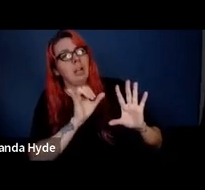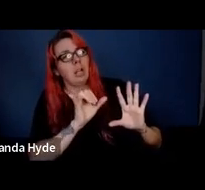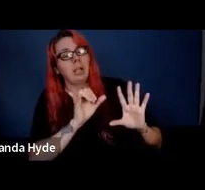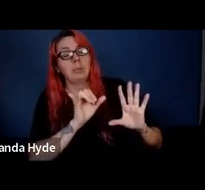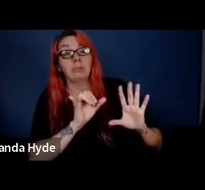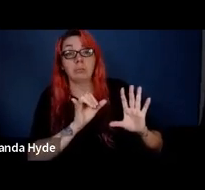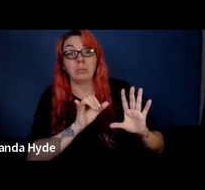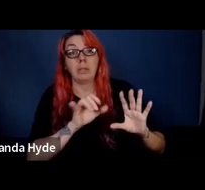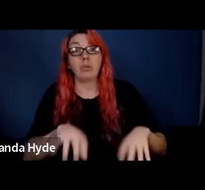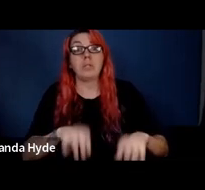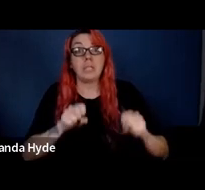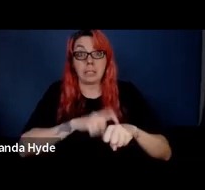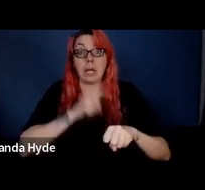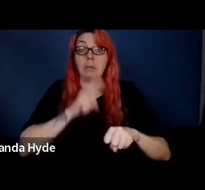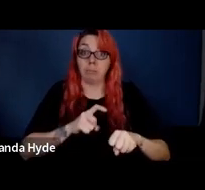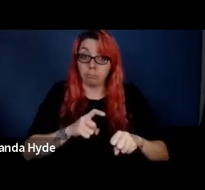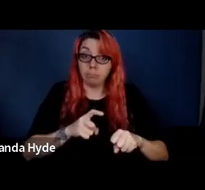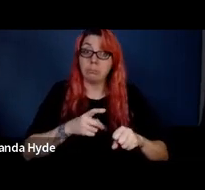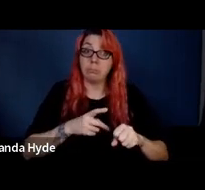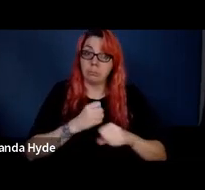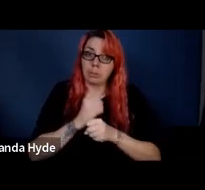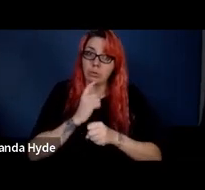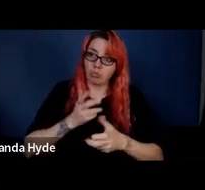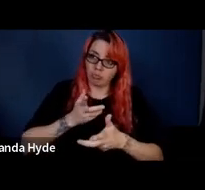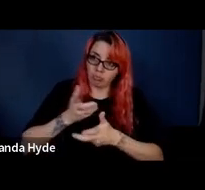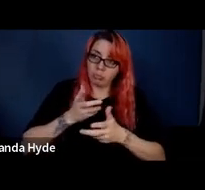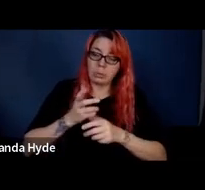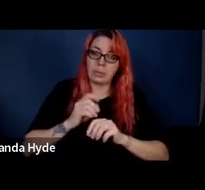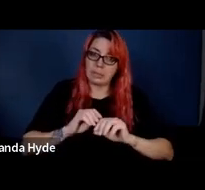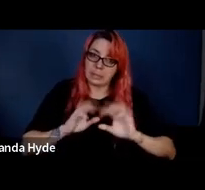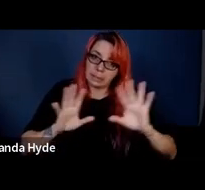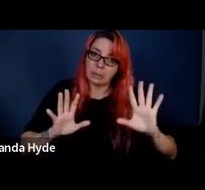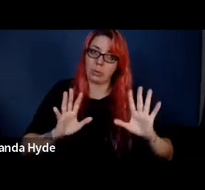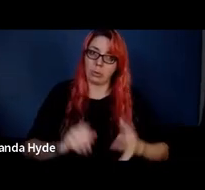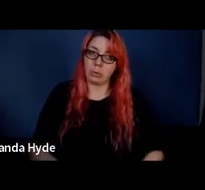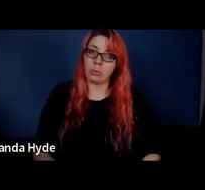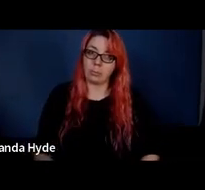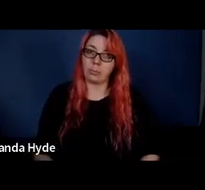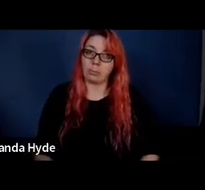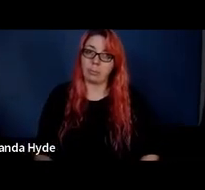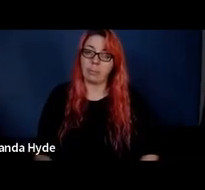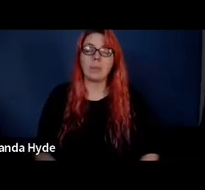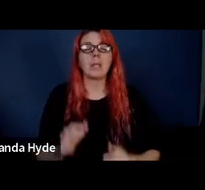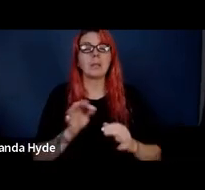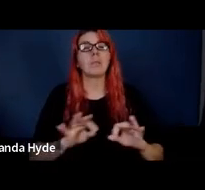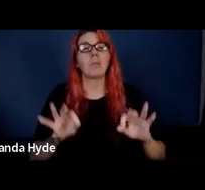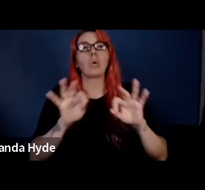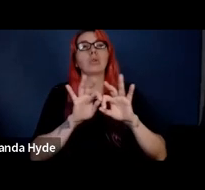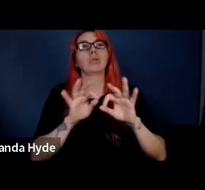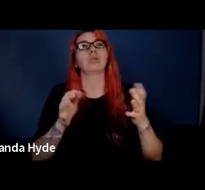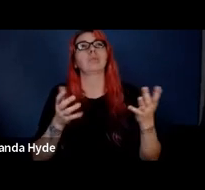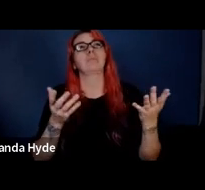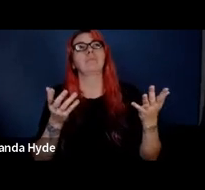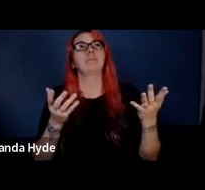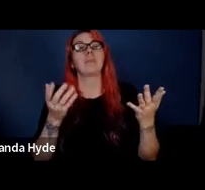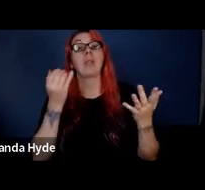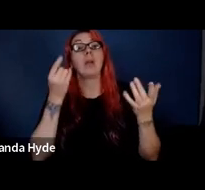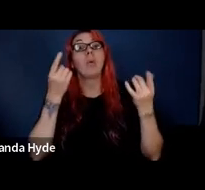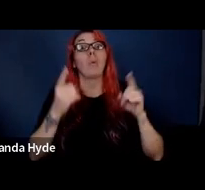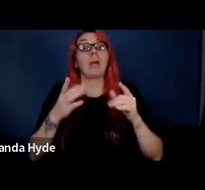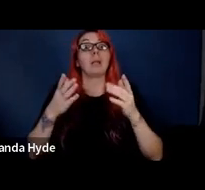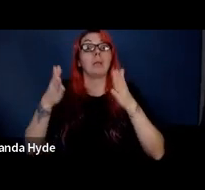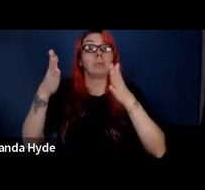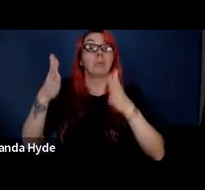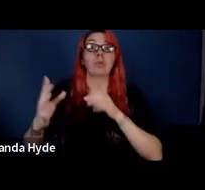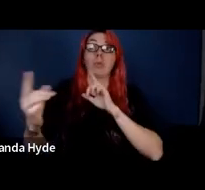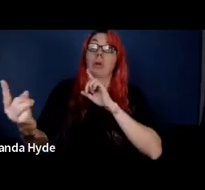clear understanding. It's kind of like when you've heard the saying, it's important to stop and think about when somebody's communicating with us, particularly if